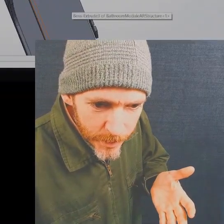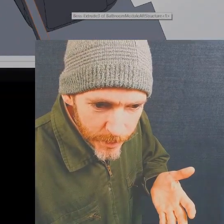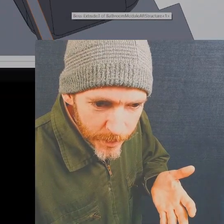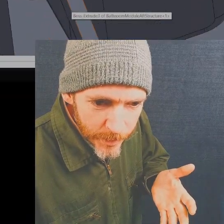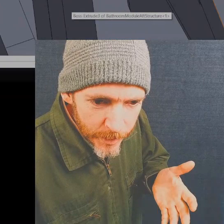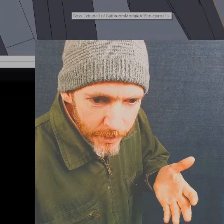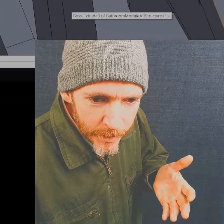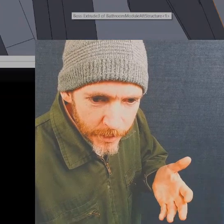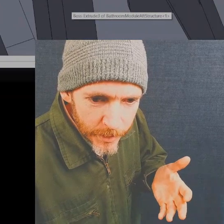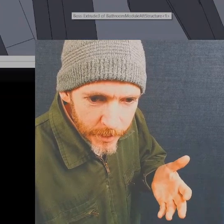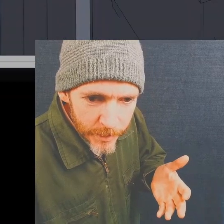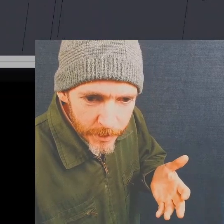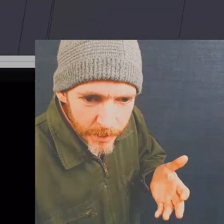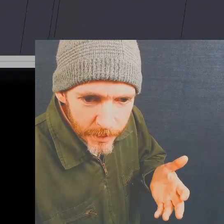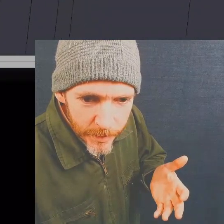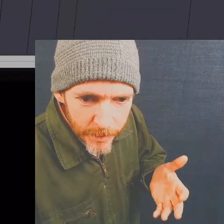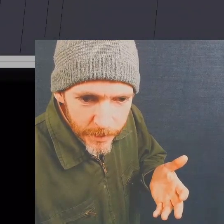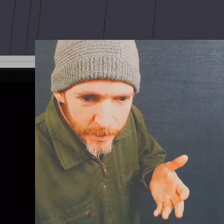Plus